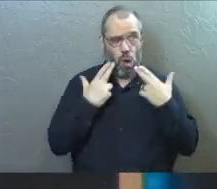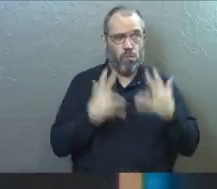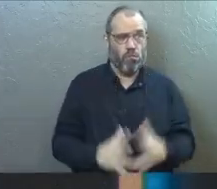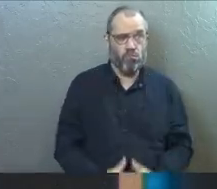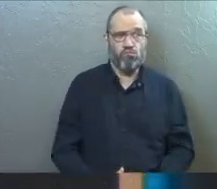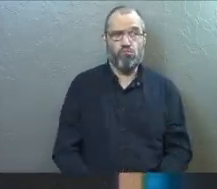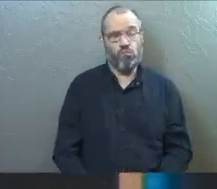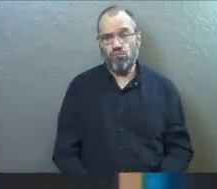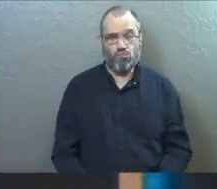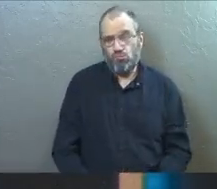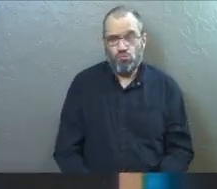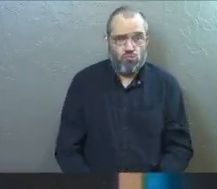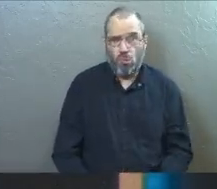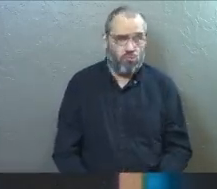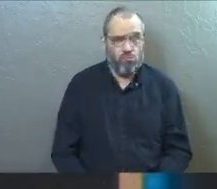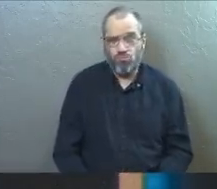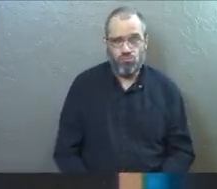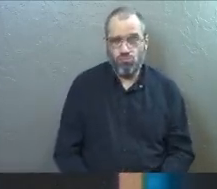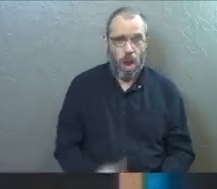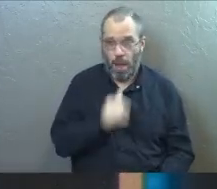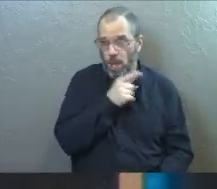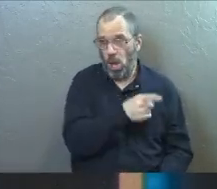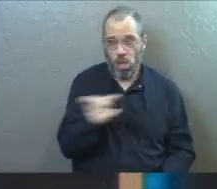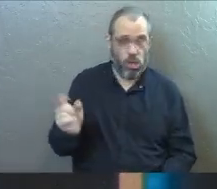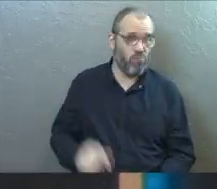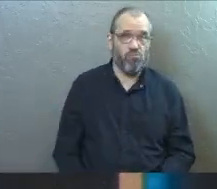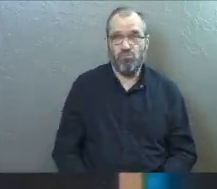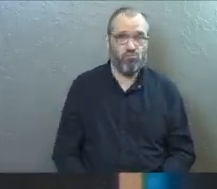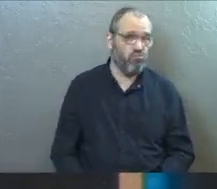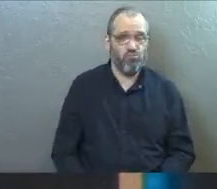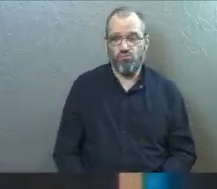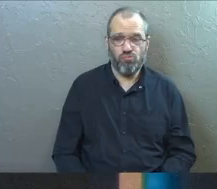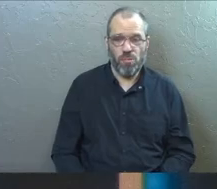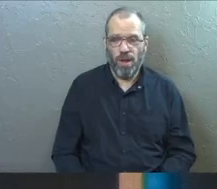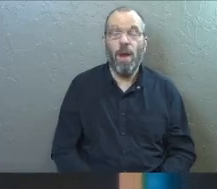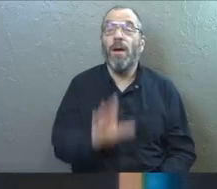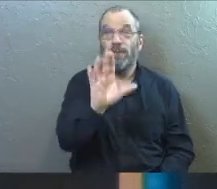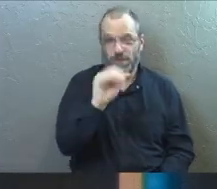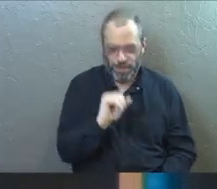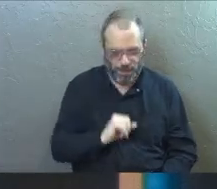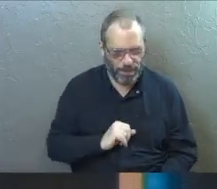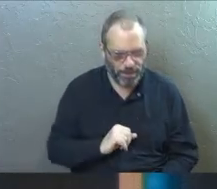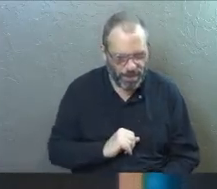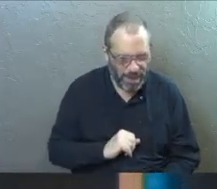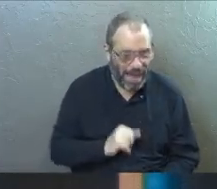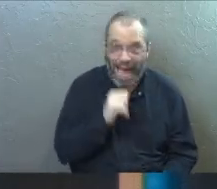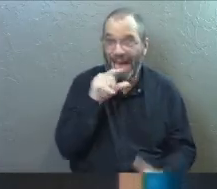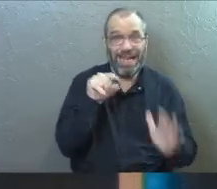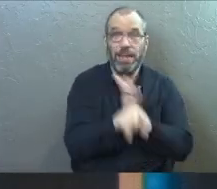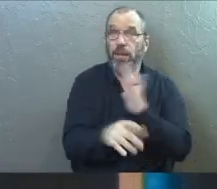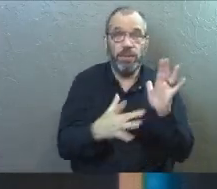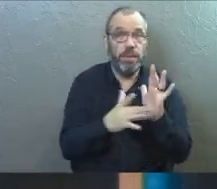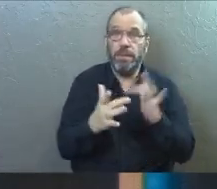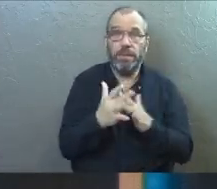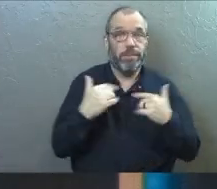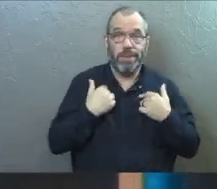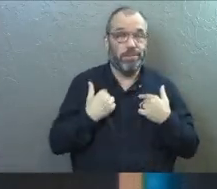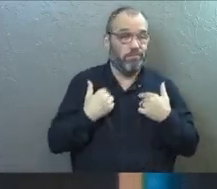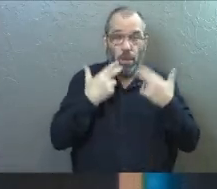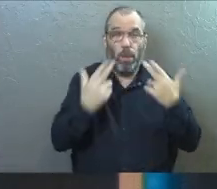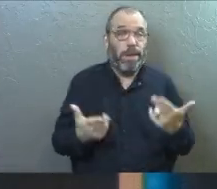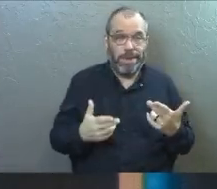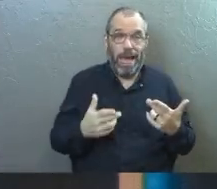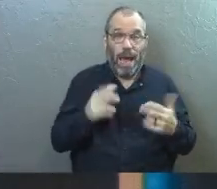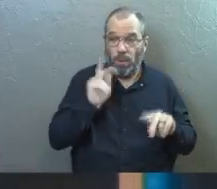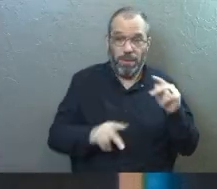right? I don't know, probably not. I'm not them. But like, take this, here's first one. I didn't kill Jesus. It wasn't me.